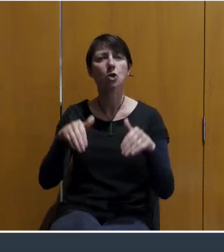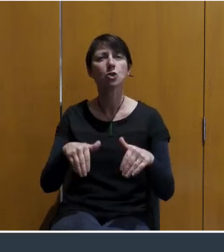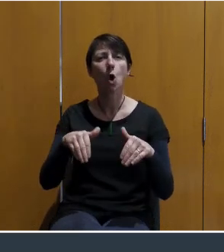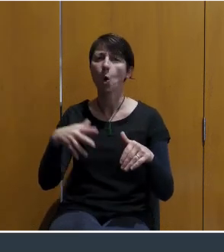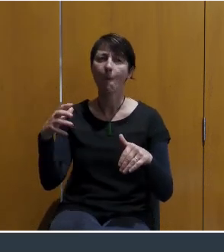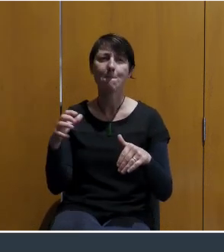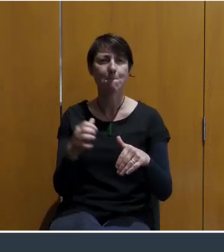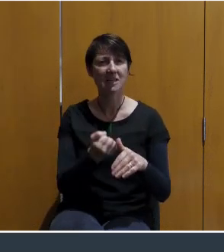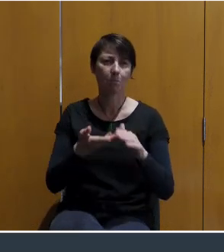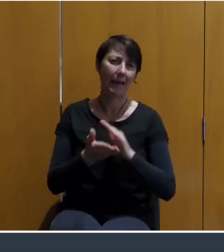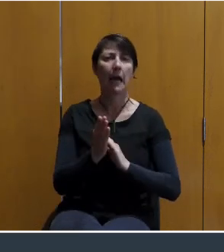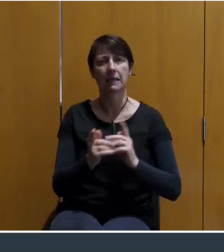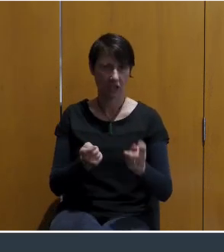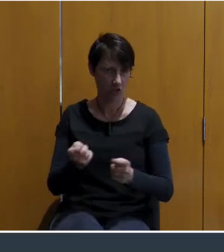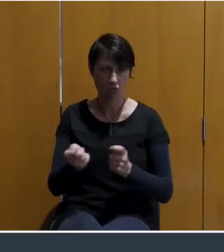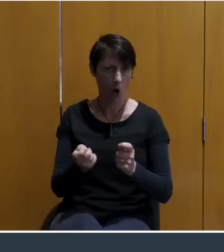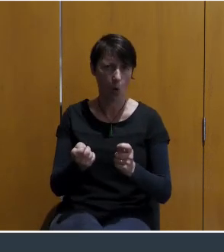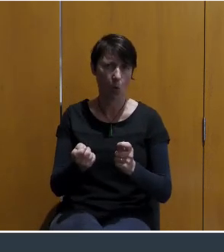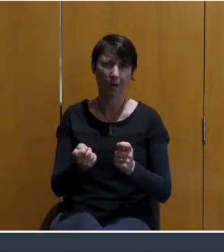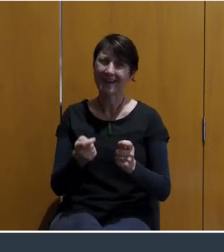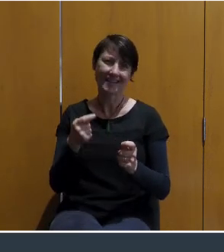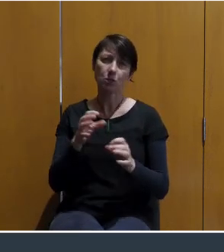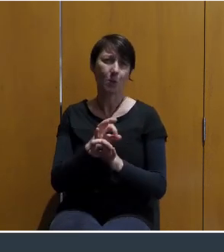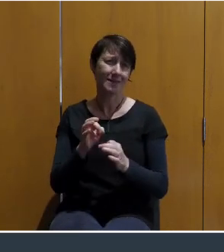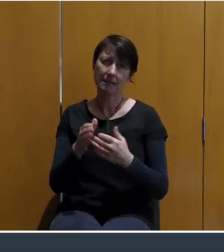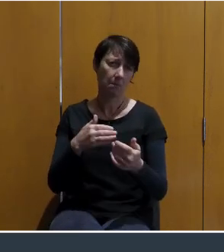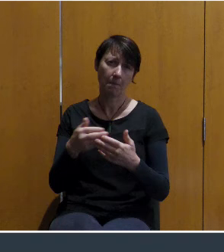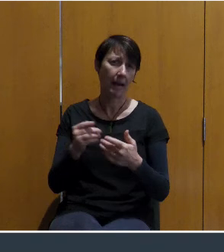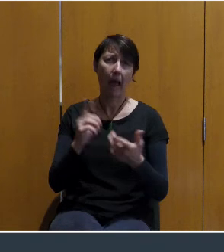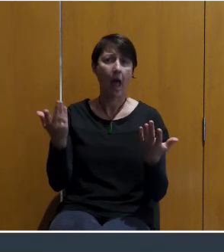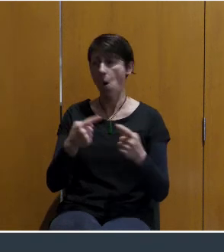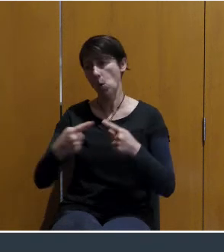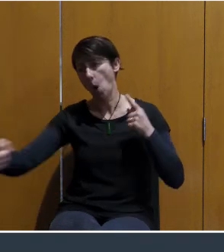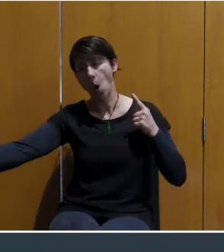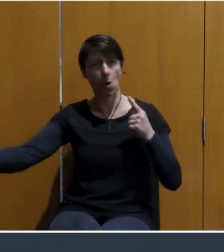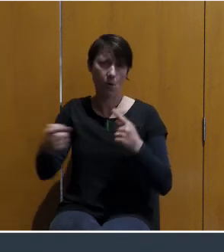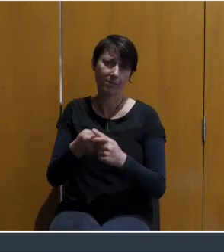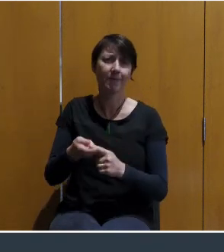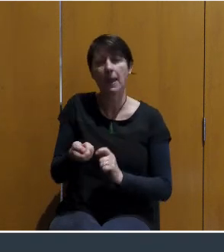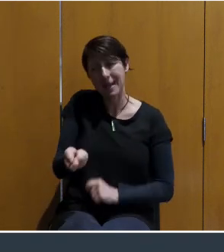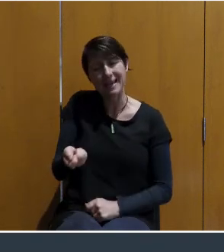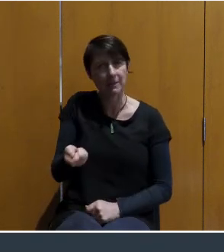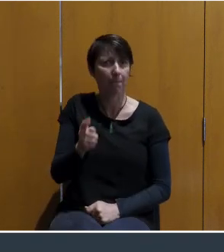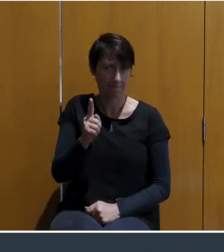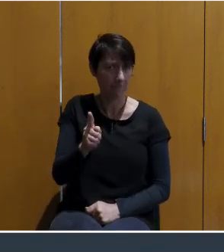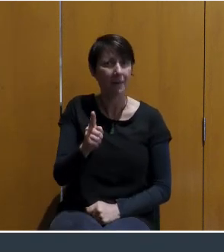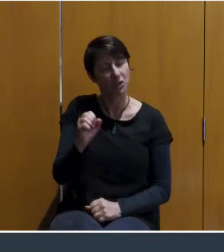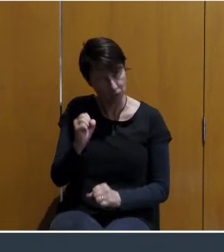whether the length of the lead or not. It just need to be you need to be able to control it. Thank